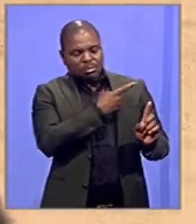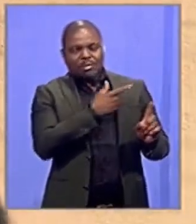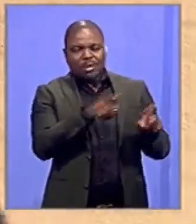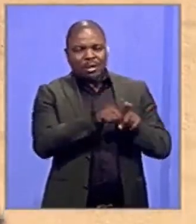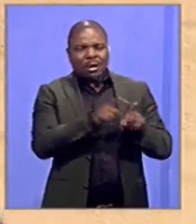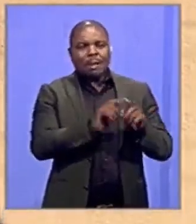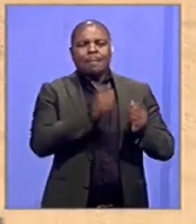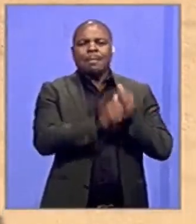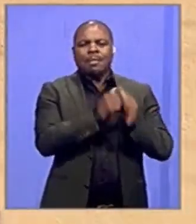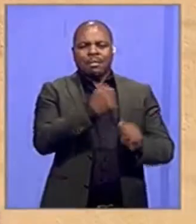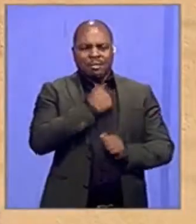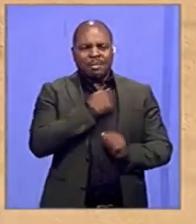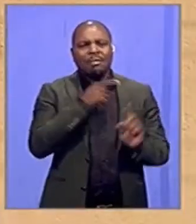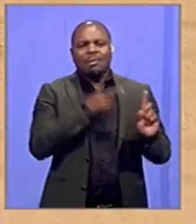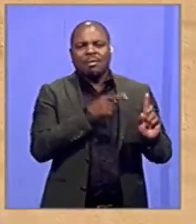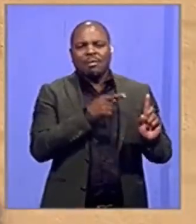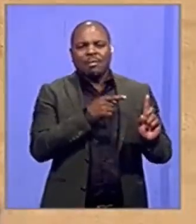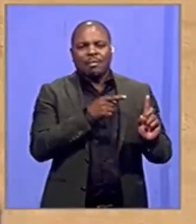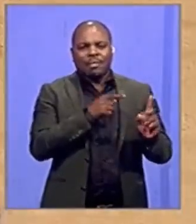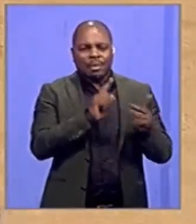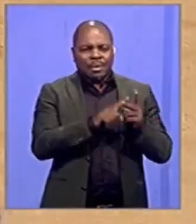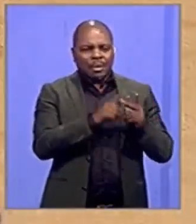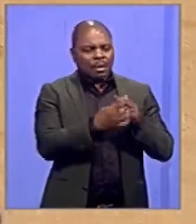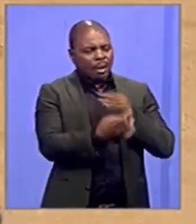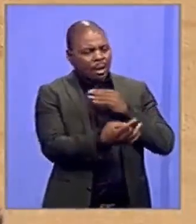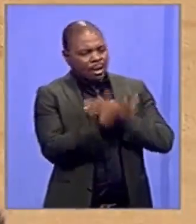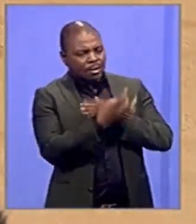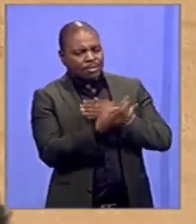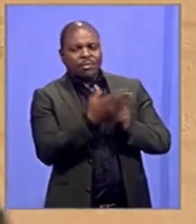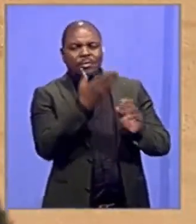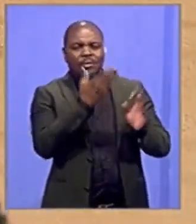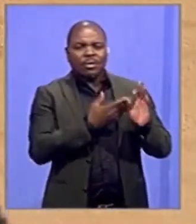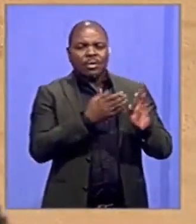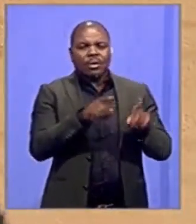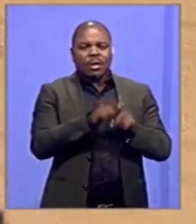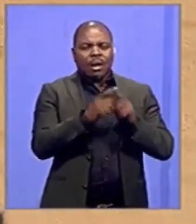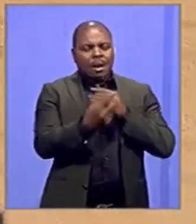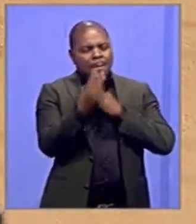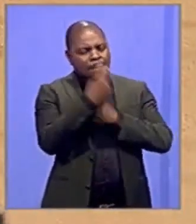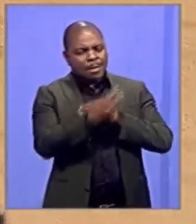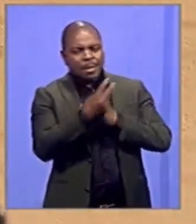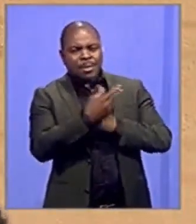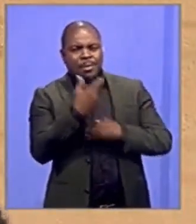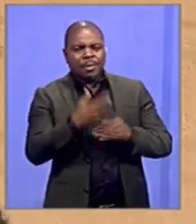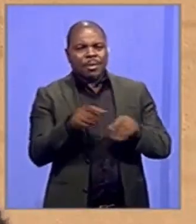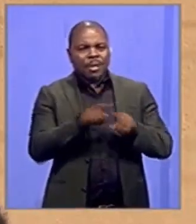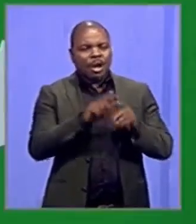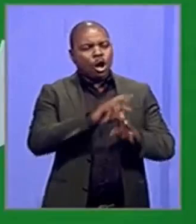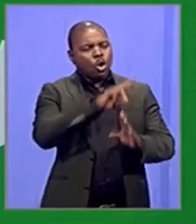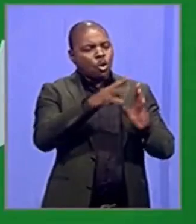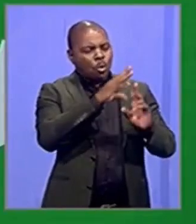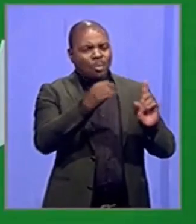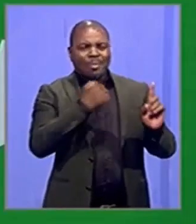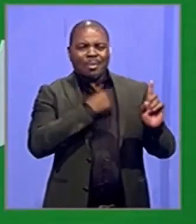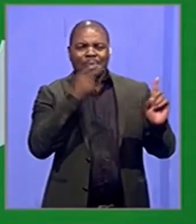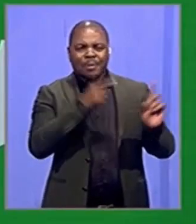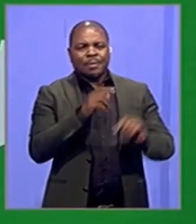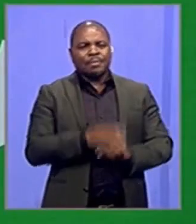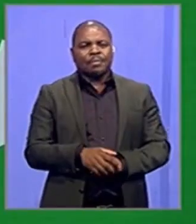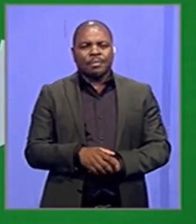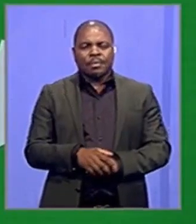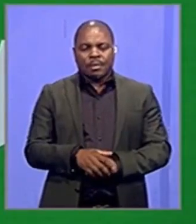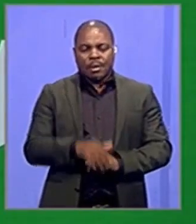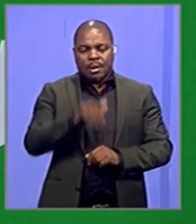He was my brother, he was my advisor, he was my mentor, he was my role model. Leloko ka ene